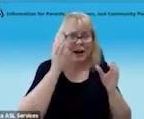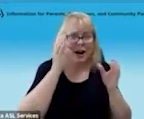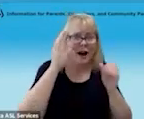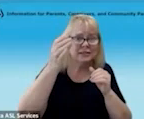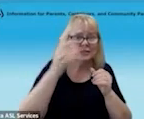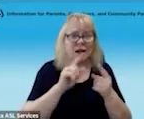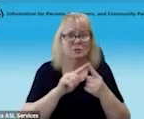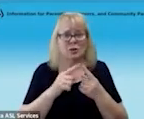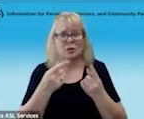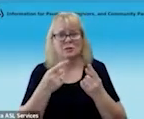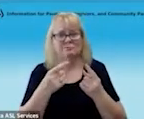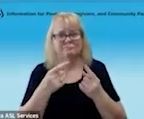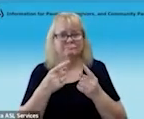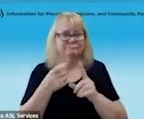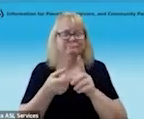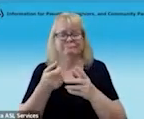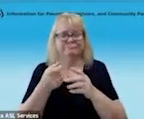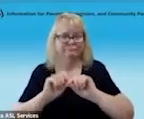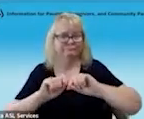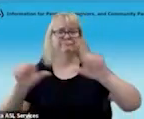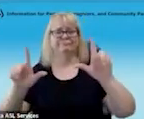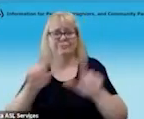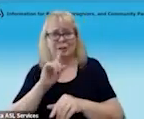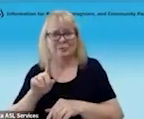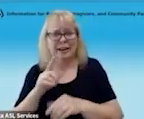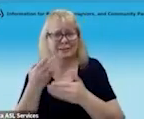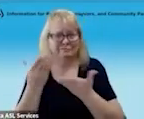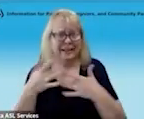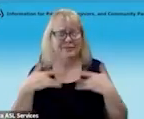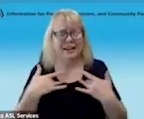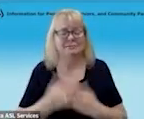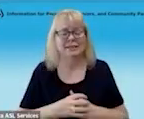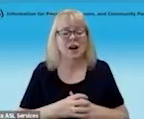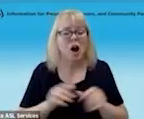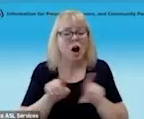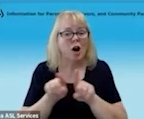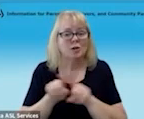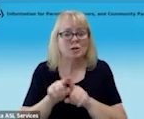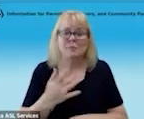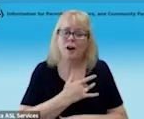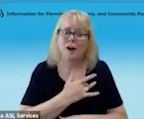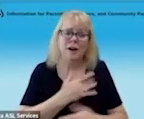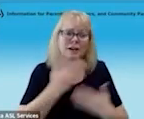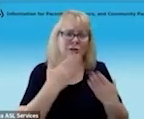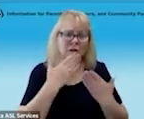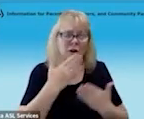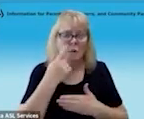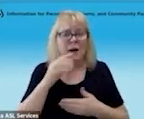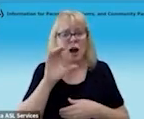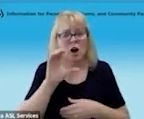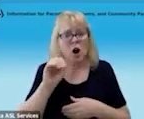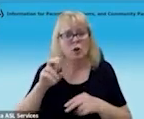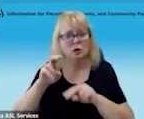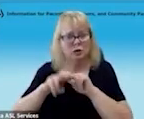heartfelt gratitude to my co-chair of the Interagency Work Group, Rosalind Moore, for supporting